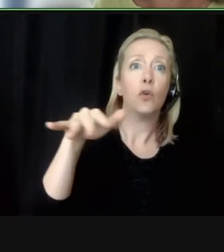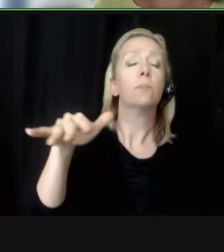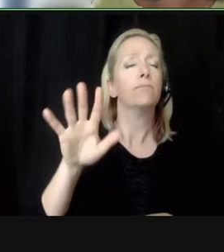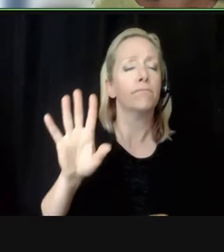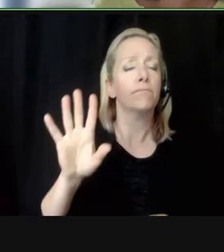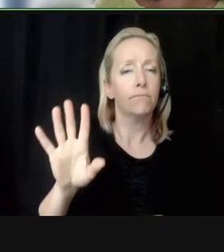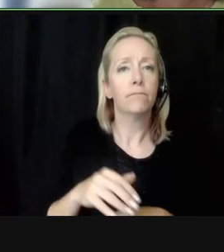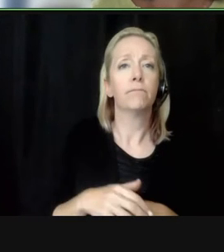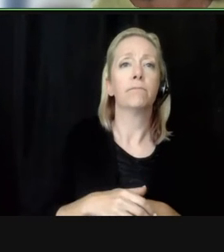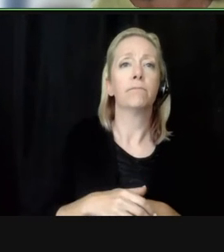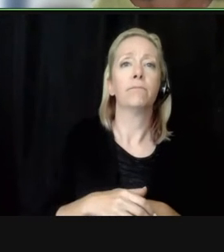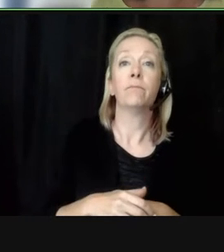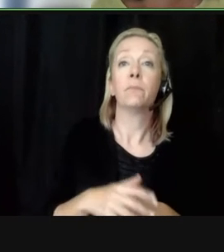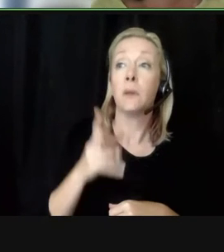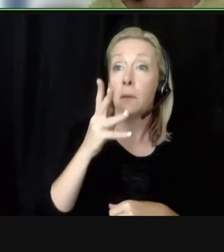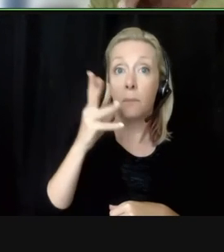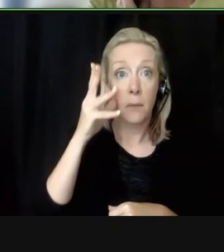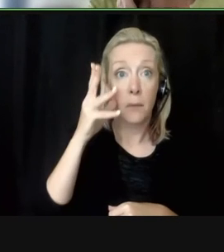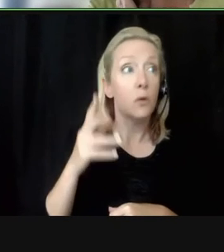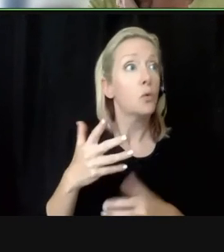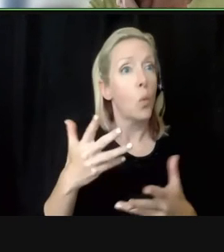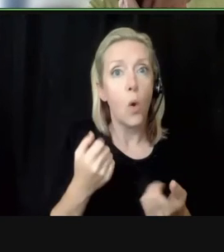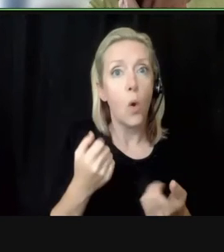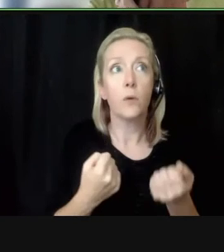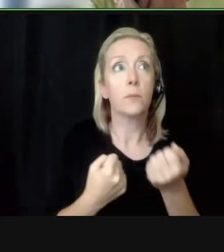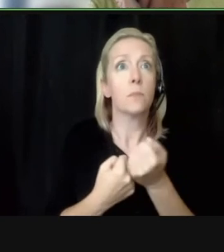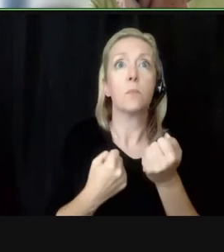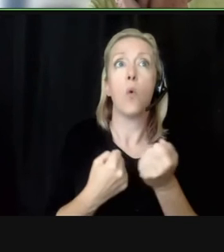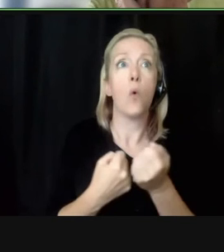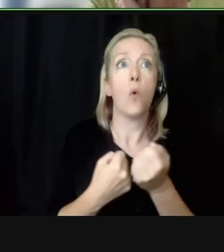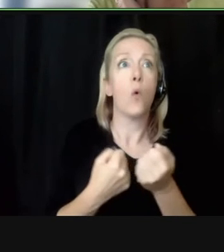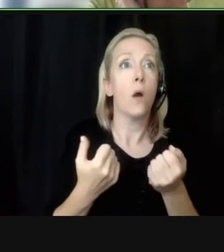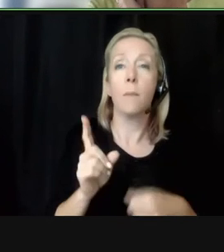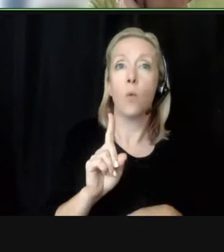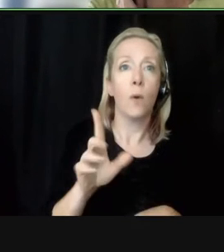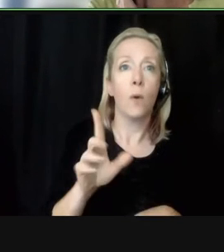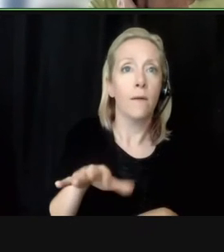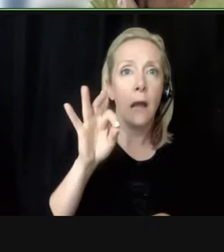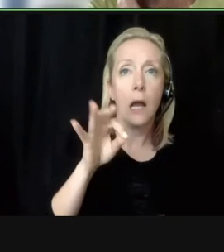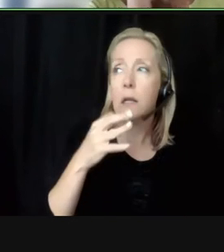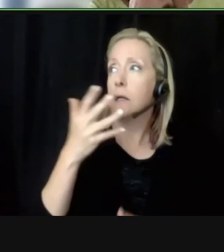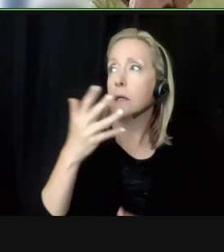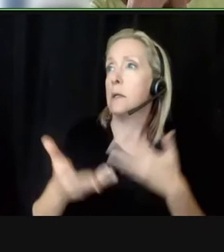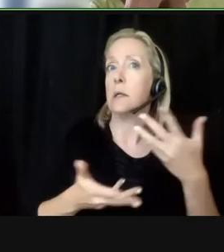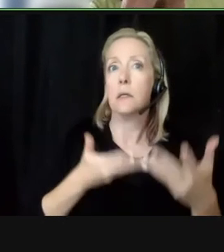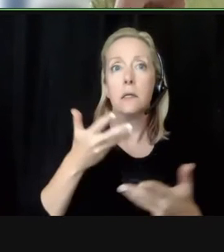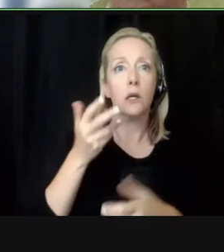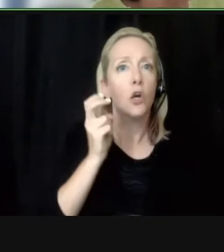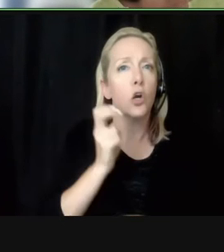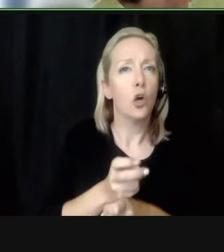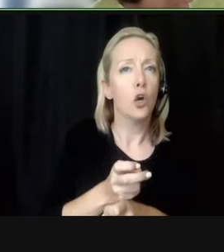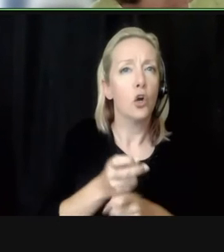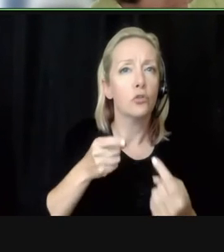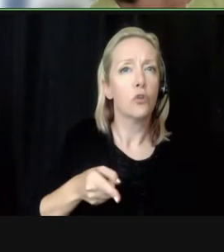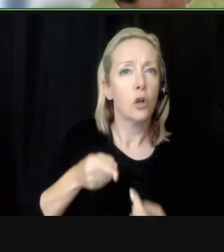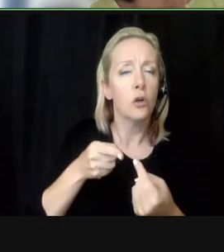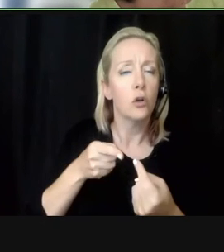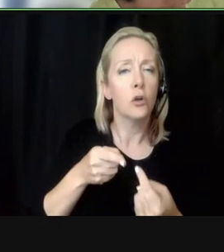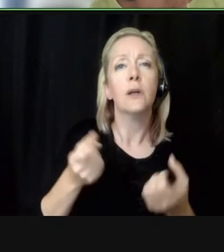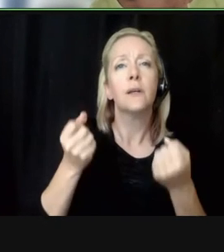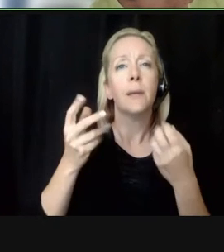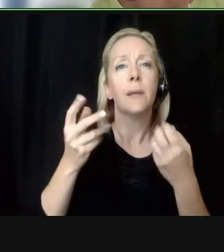And then parents said, well, we want support, but we just don't know where to go for that support. A lot of